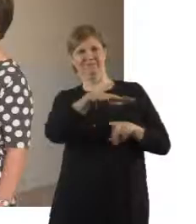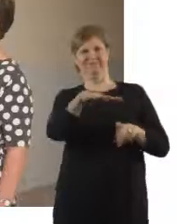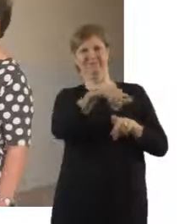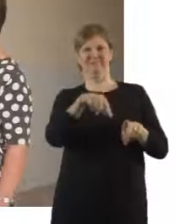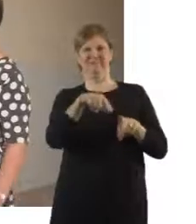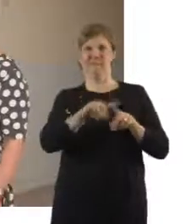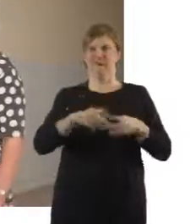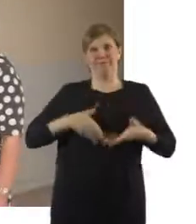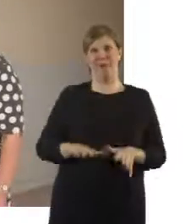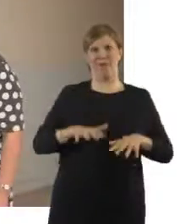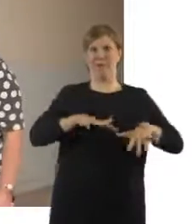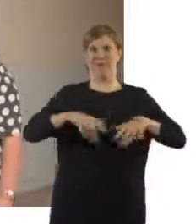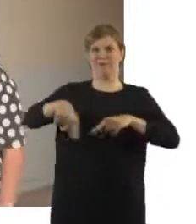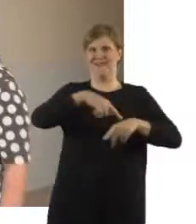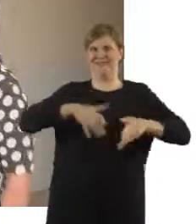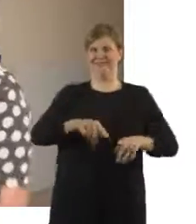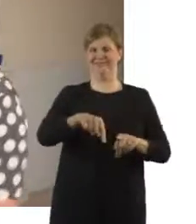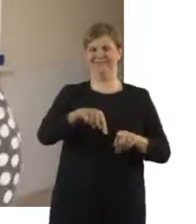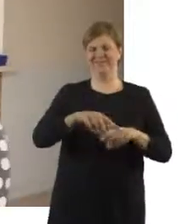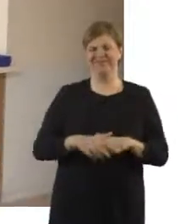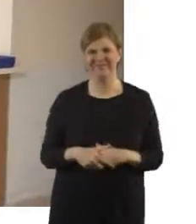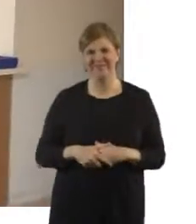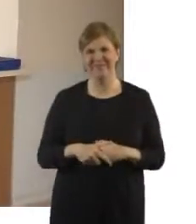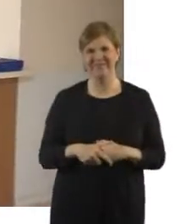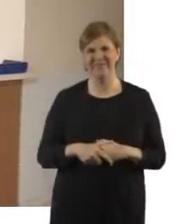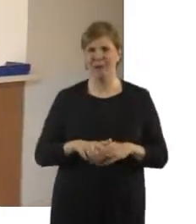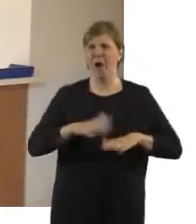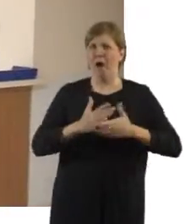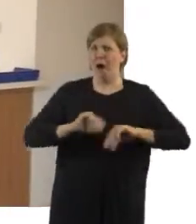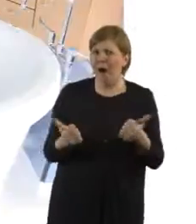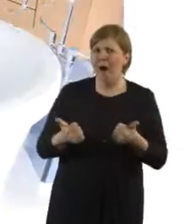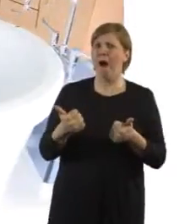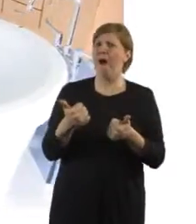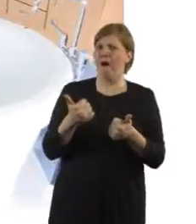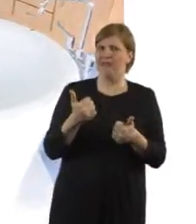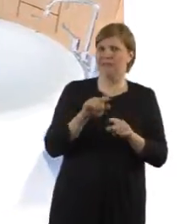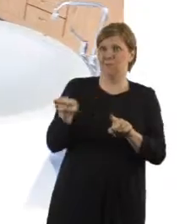in it. That'd be great, because I'm sure that's what mums will want to see. Absolutely.